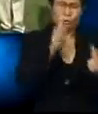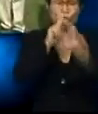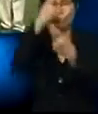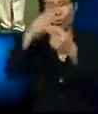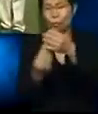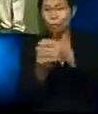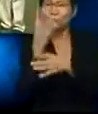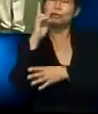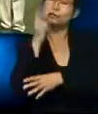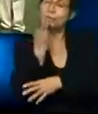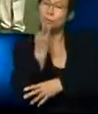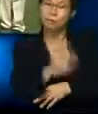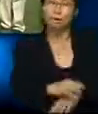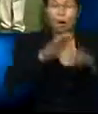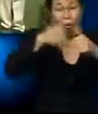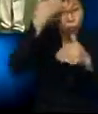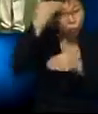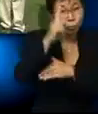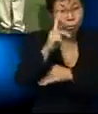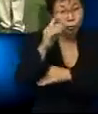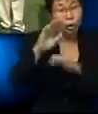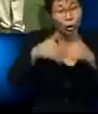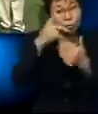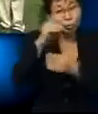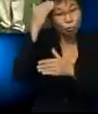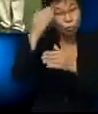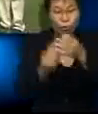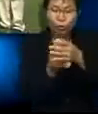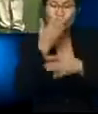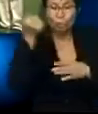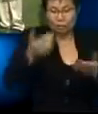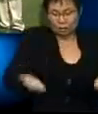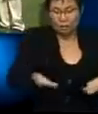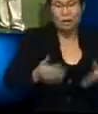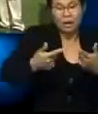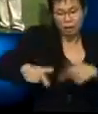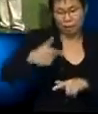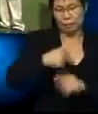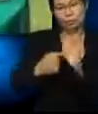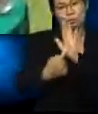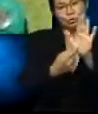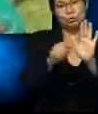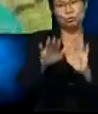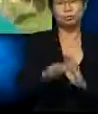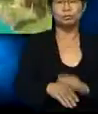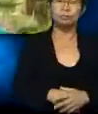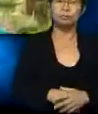suitable for planting vegetables. How do you know that it can grow better in this place? Let me show you.